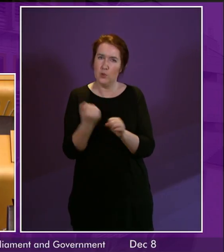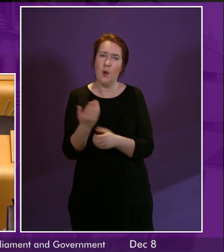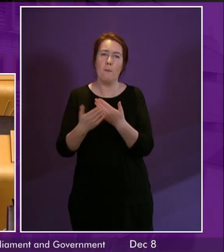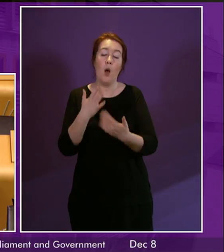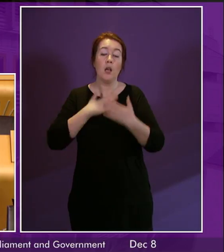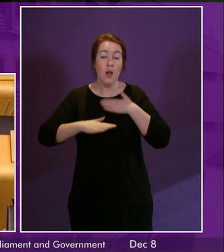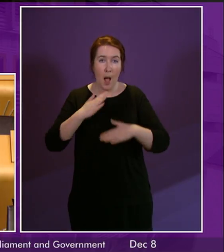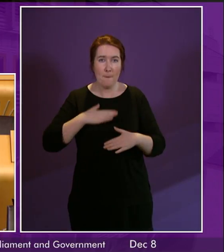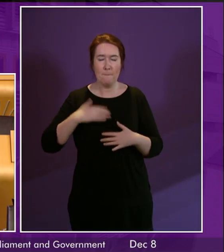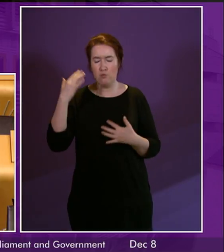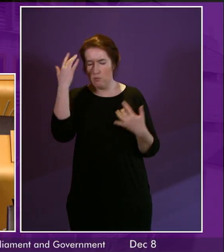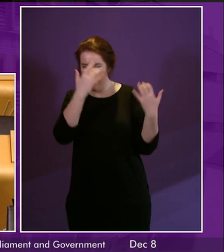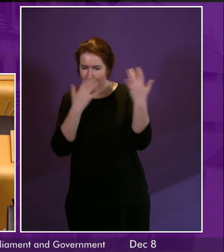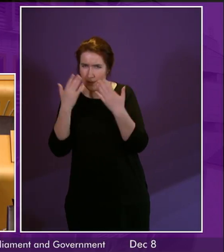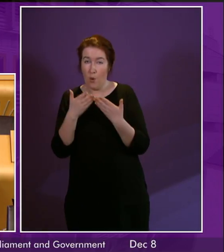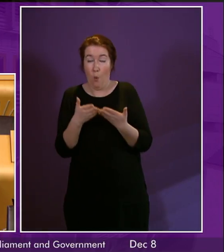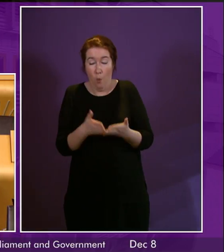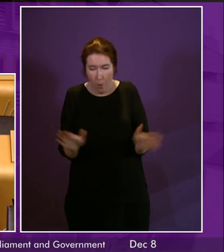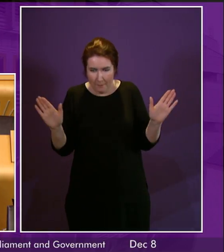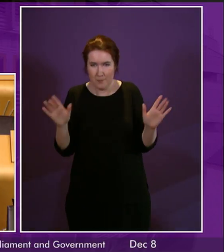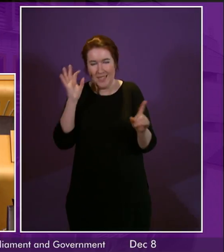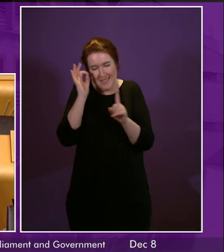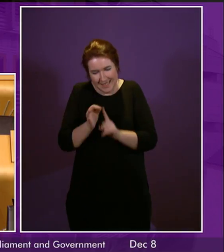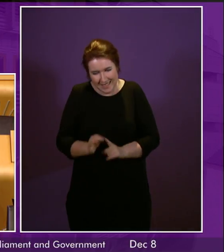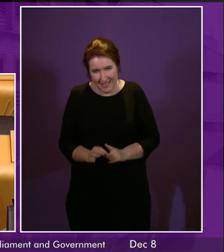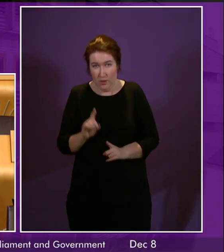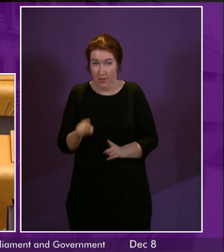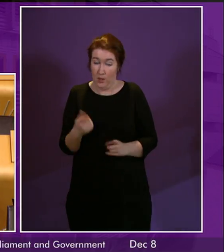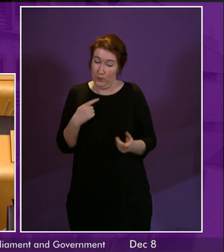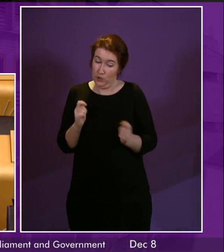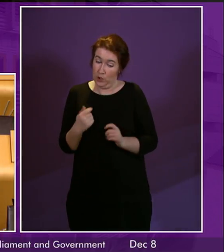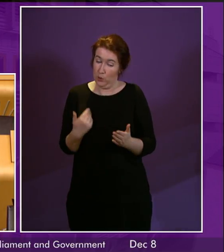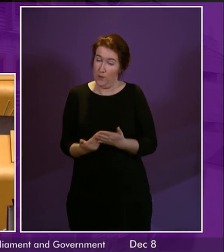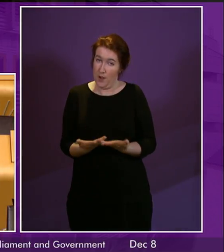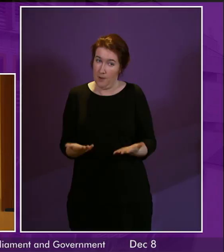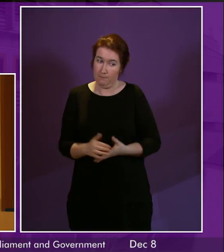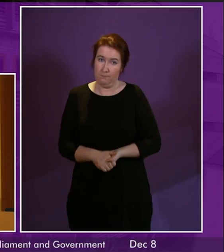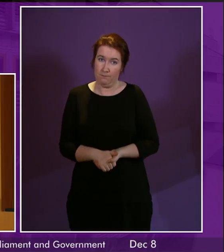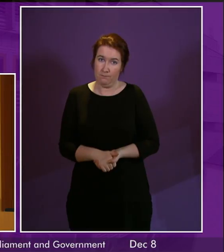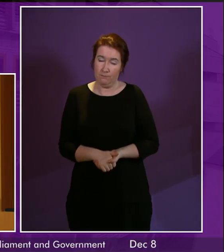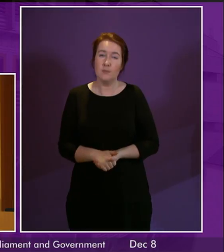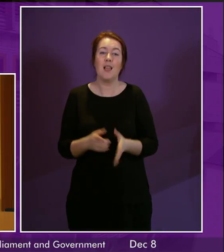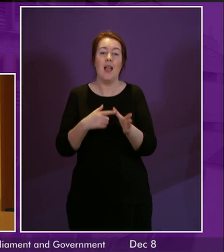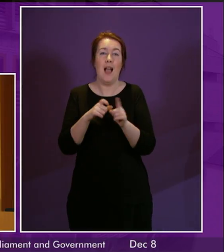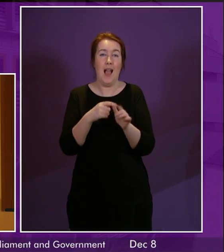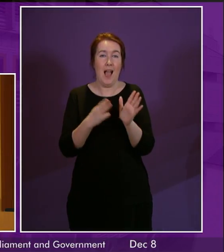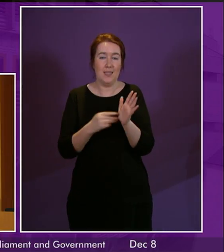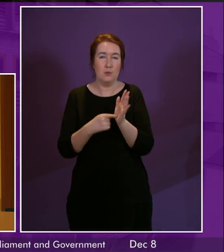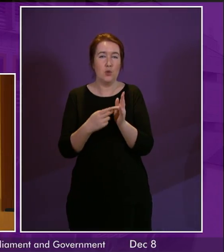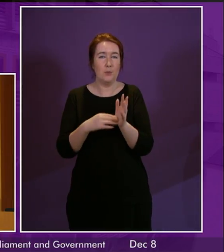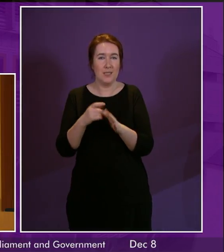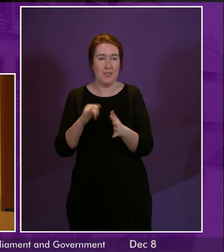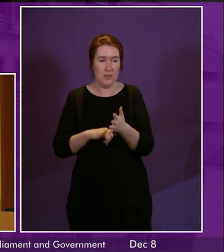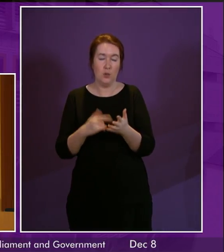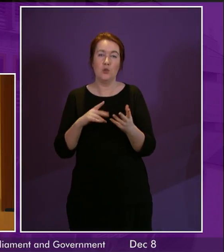calm, reflective, open and detailed manner than we've made changes to date. Adam Tomkins, to wind up